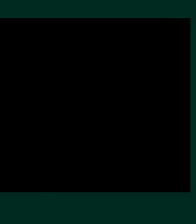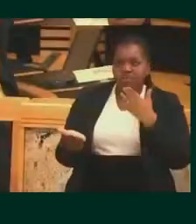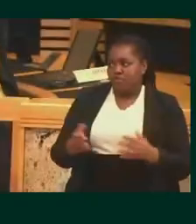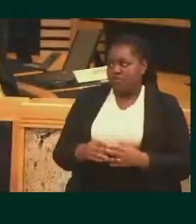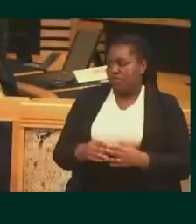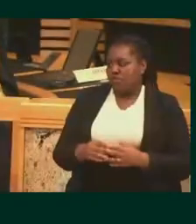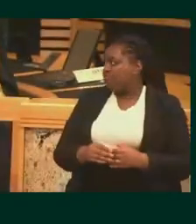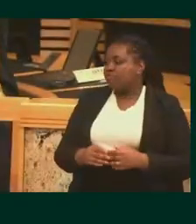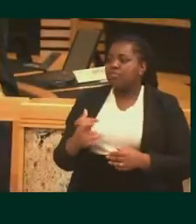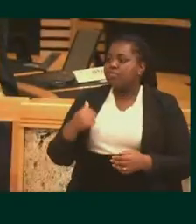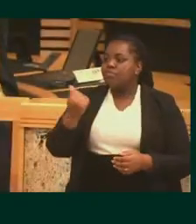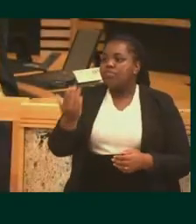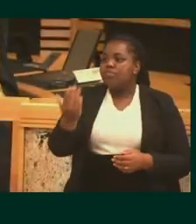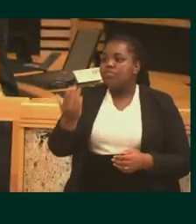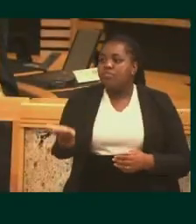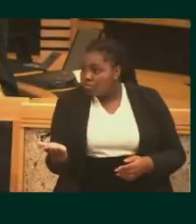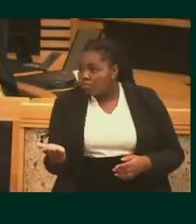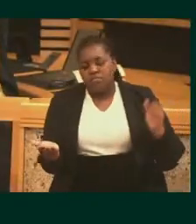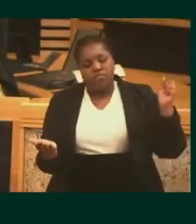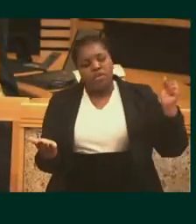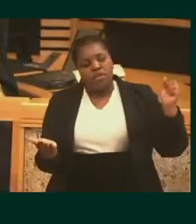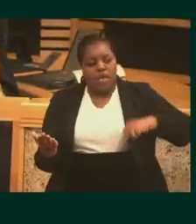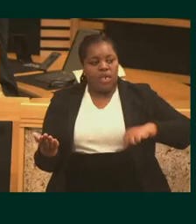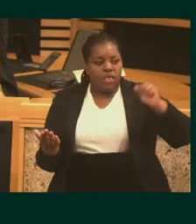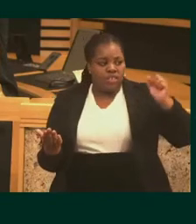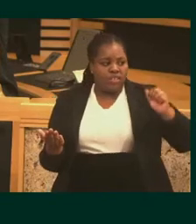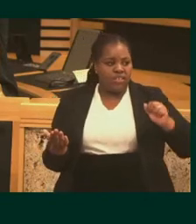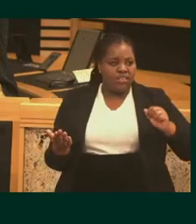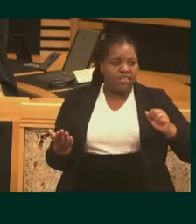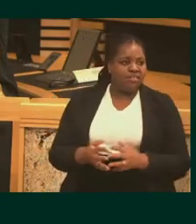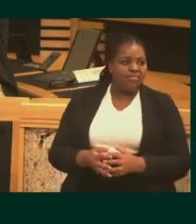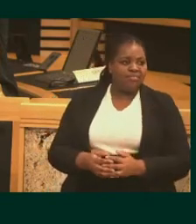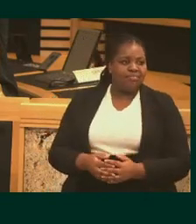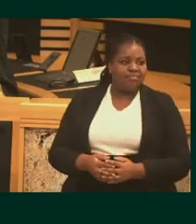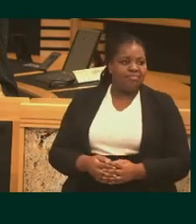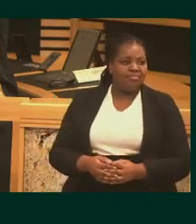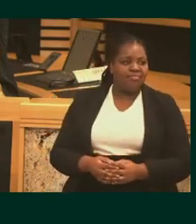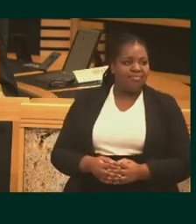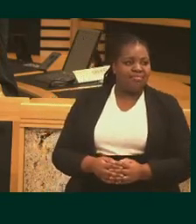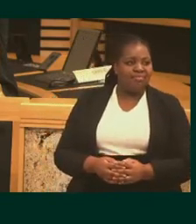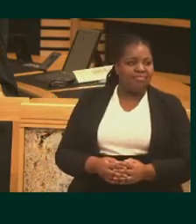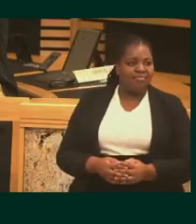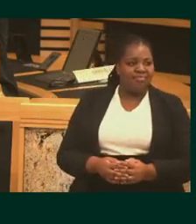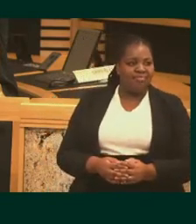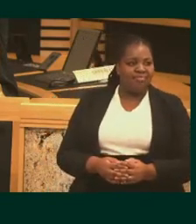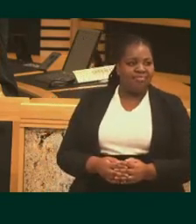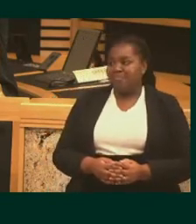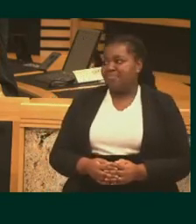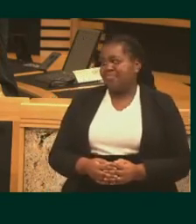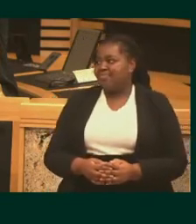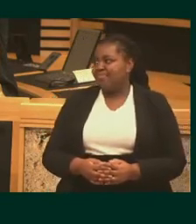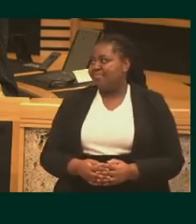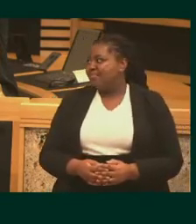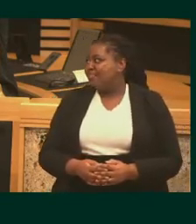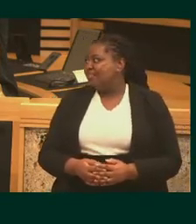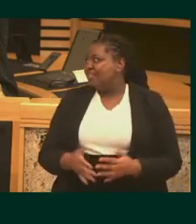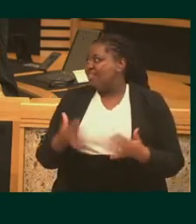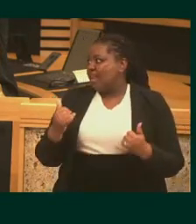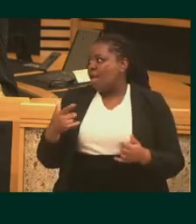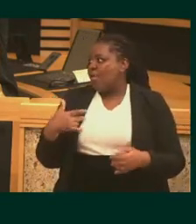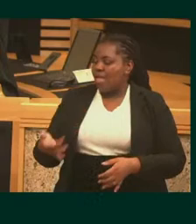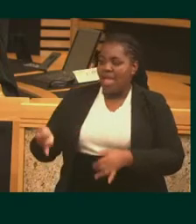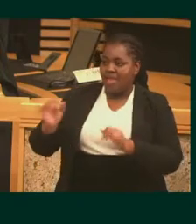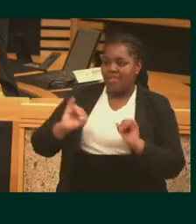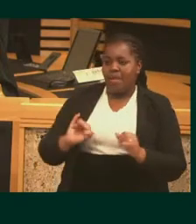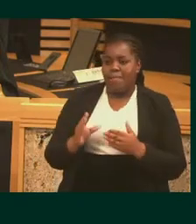we I put the motion all members thank you very much we are now uh inviting member